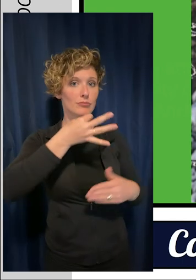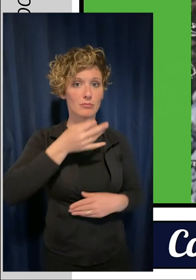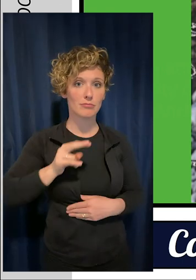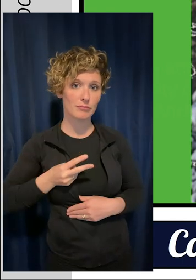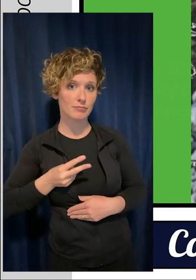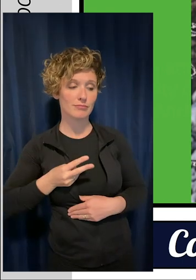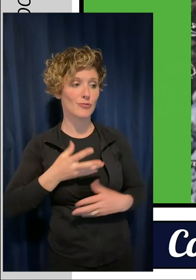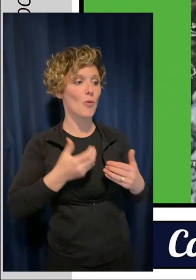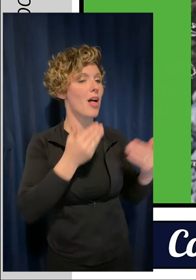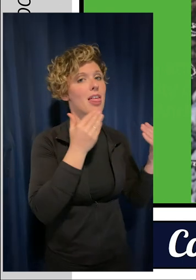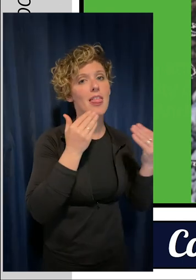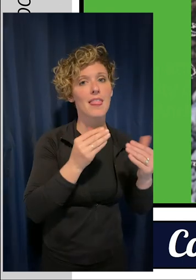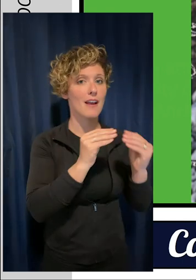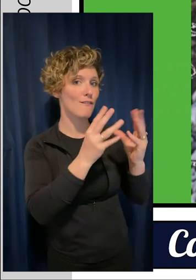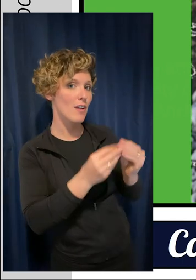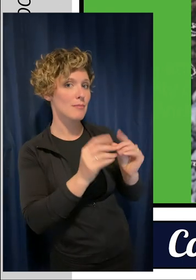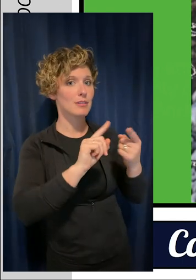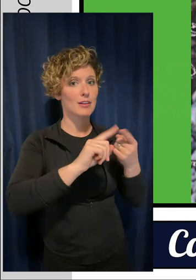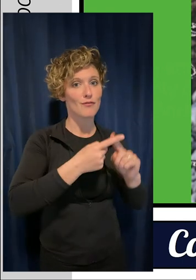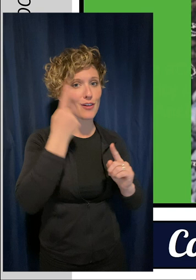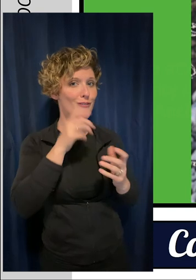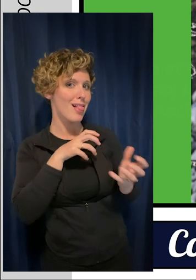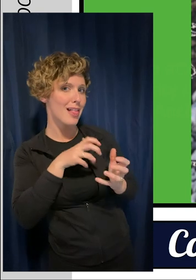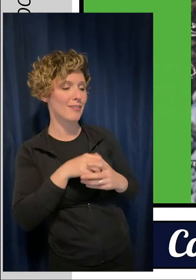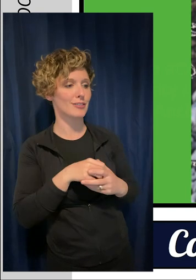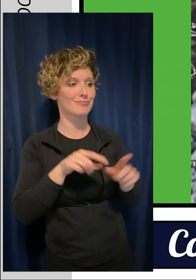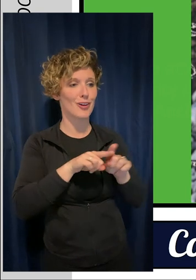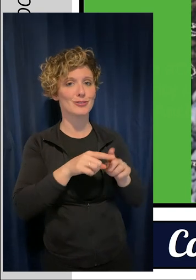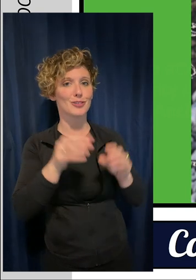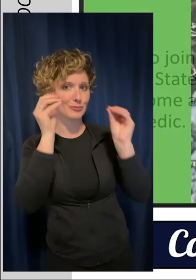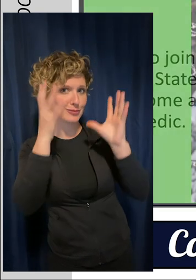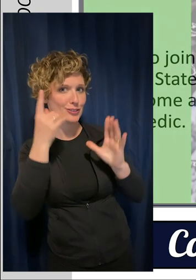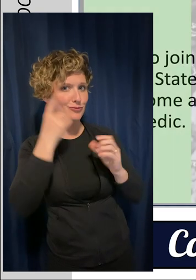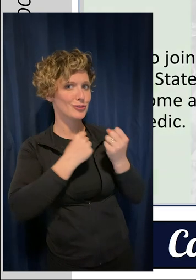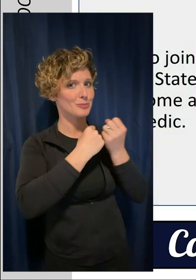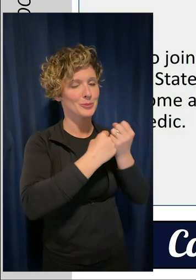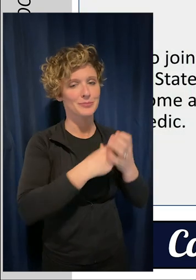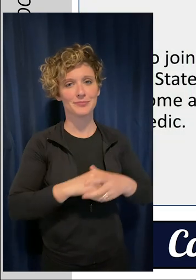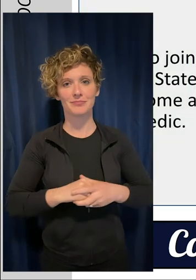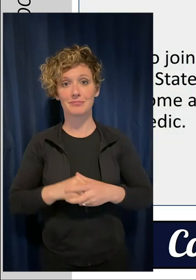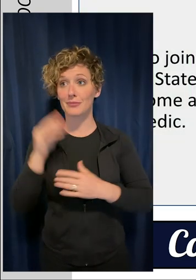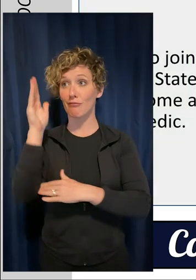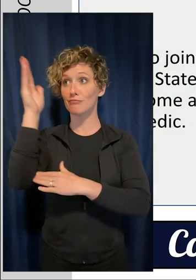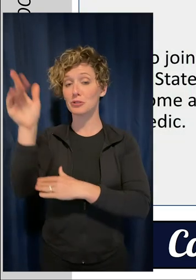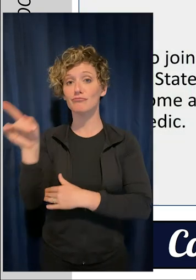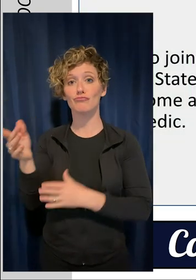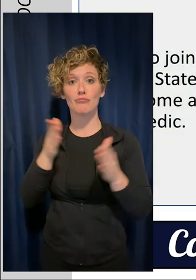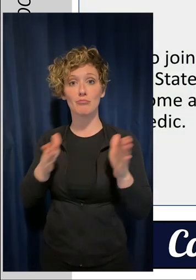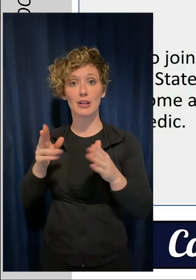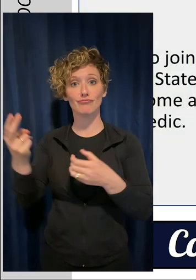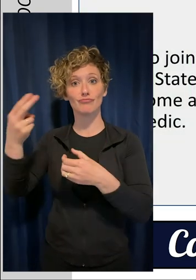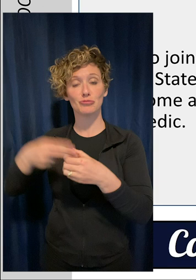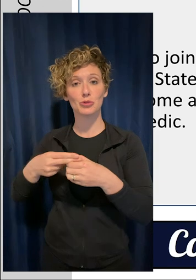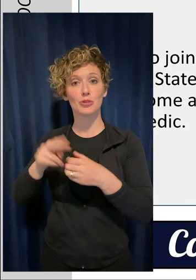for making her laugh, Mrs. Bannon and Mr. Robeson for always being there. In the future, Kaylina plans to join the United States